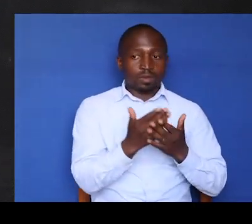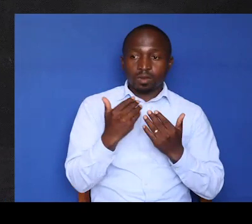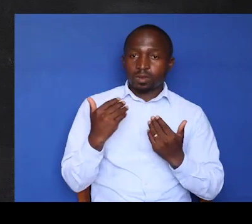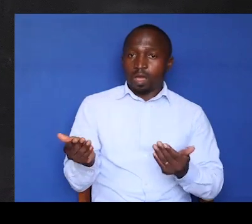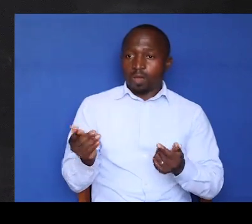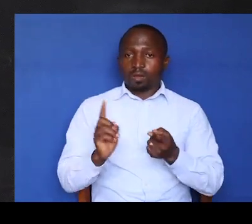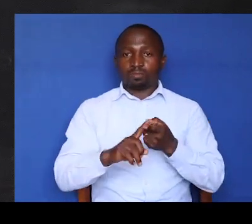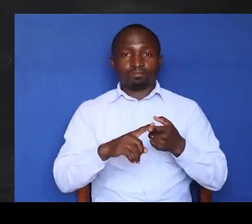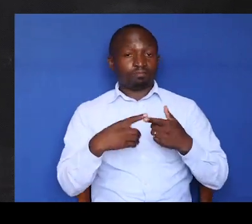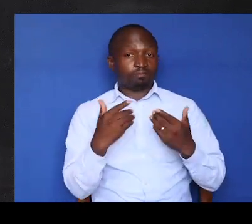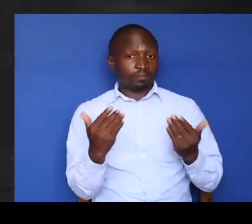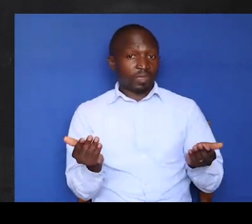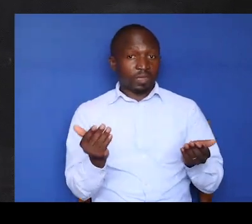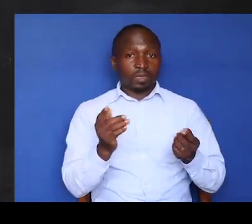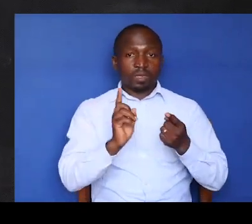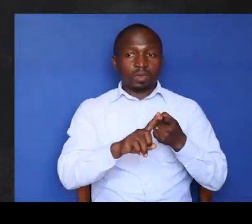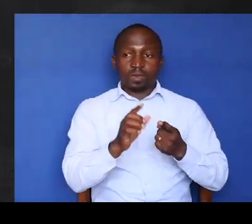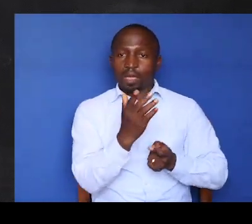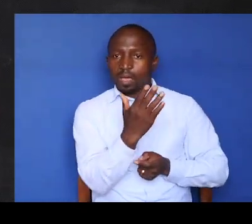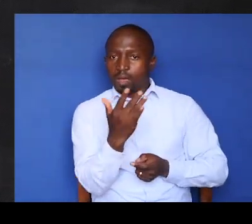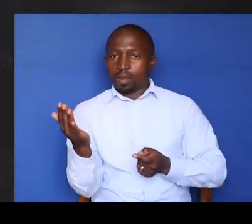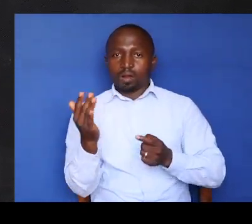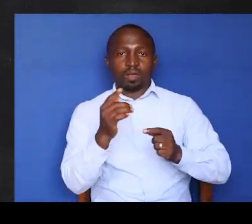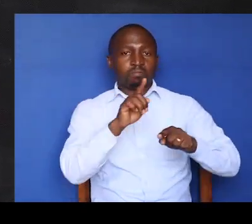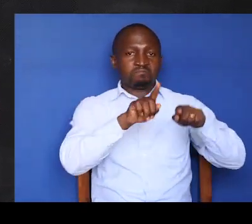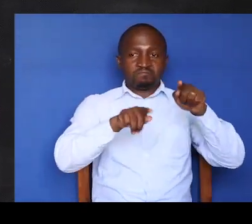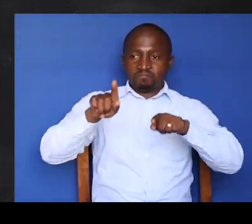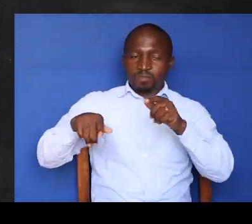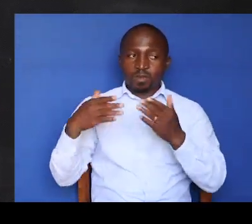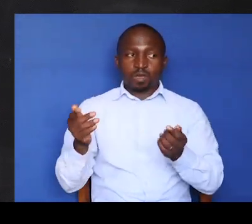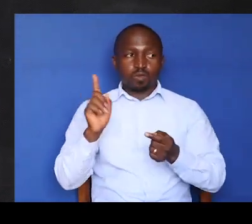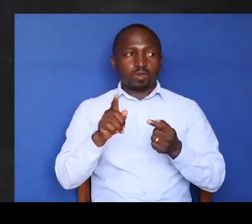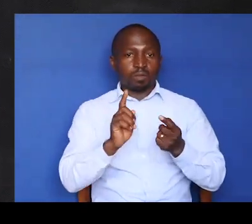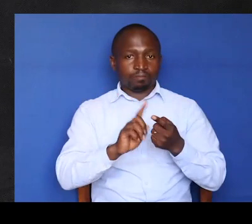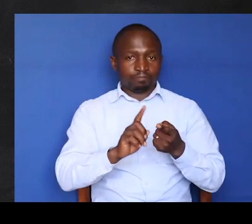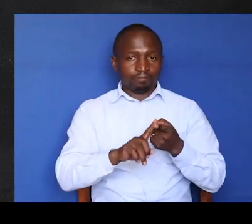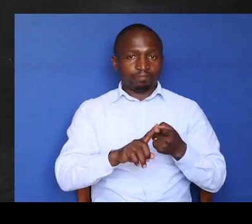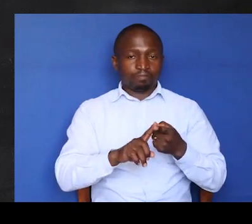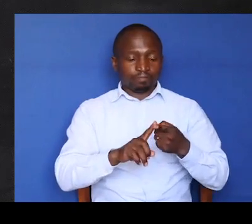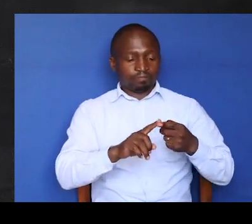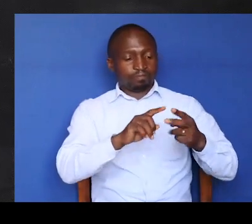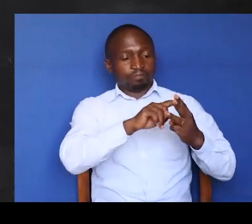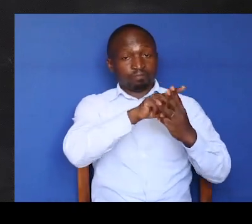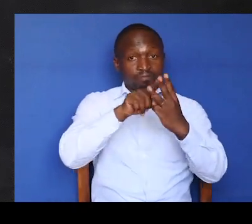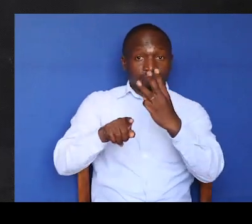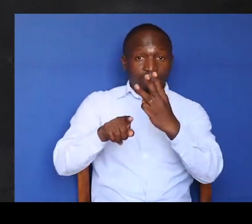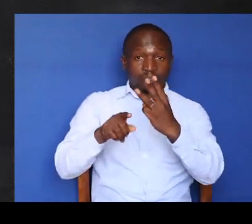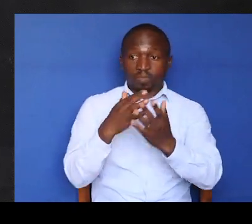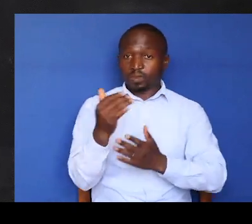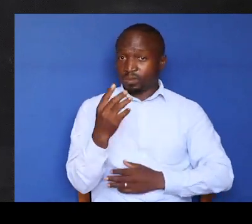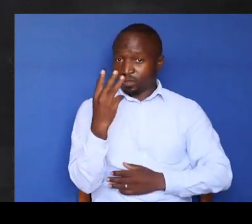and established to have certain types. Here we have 3 dimensions, and thus we have 3 types of river